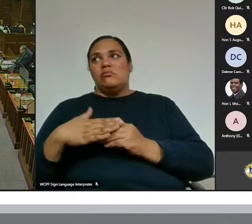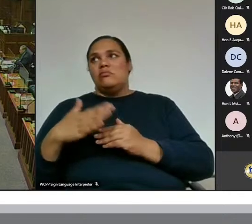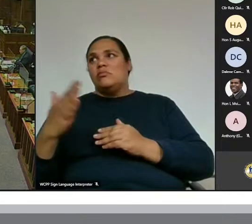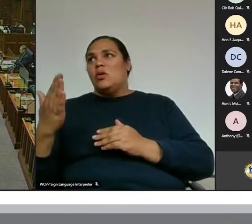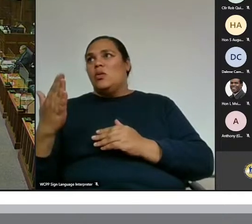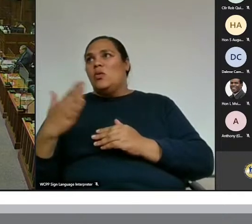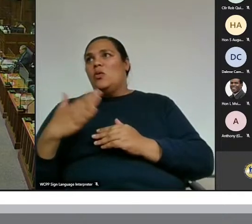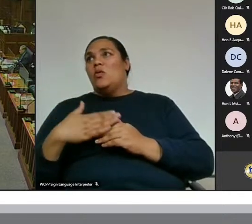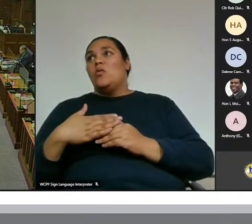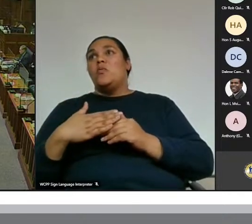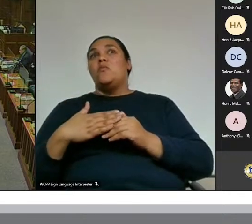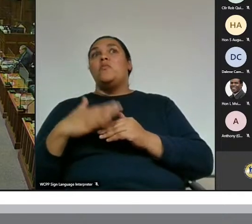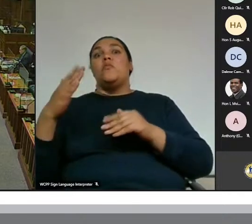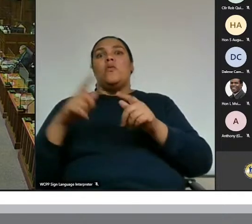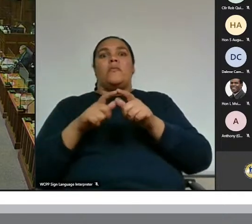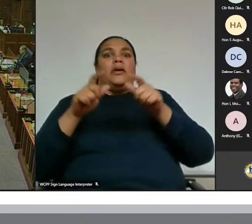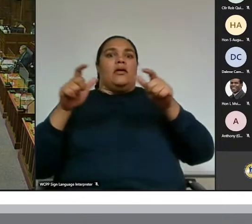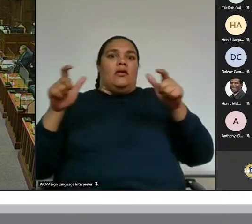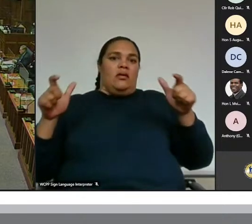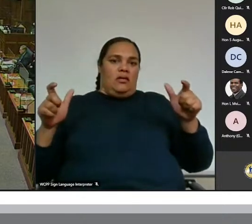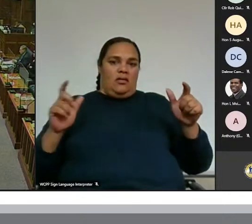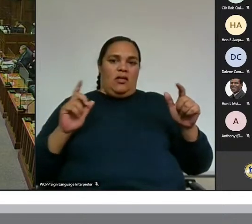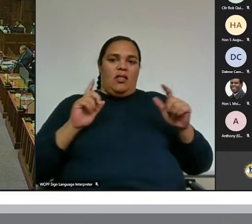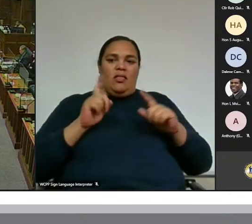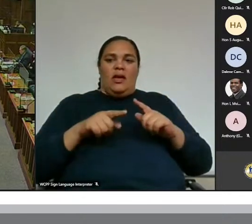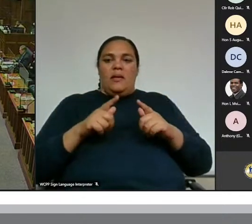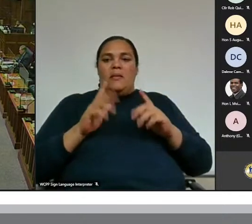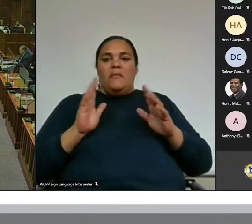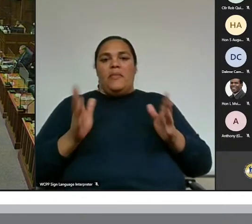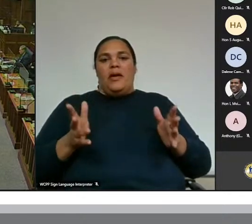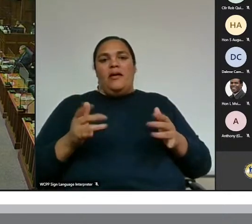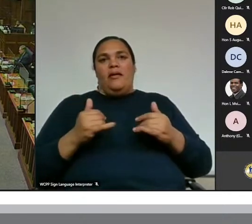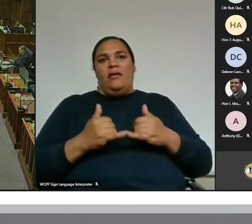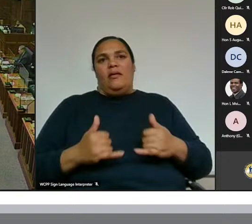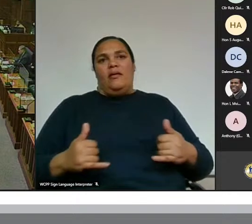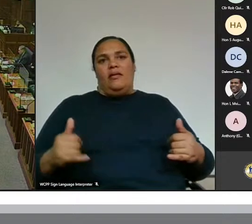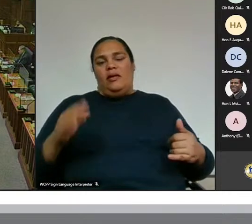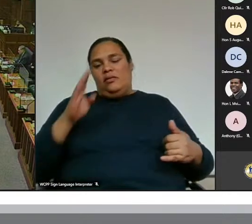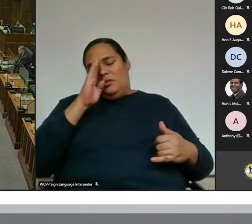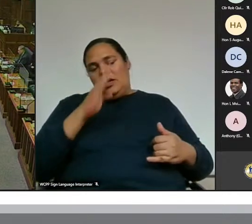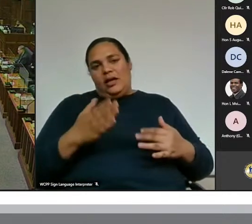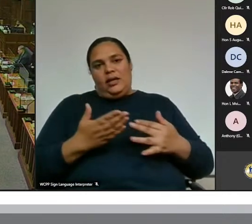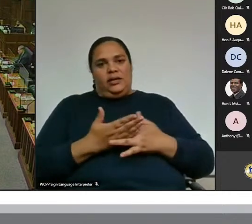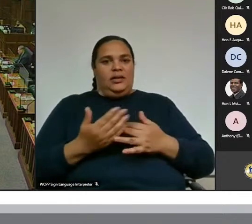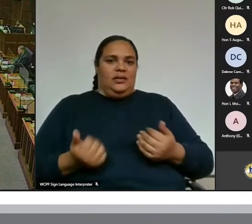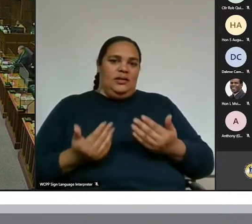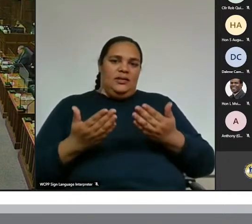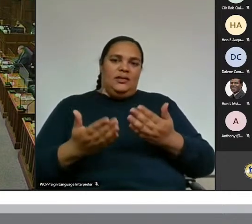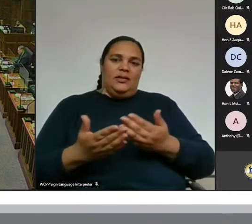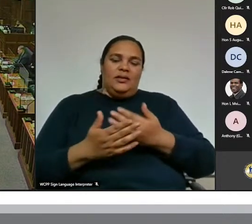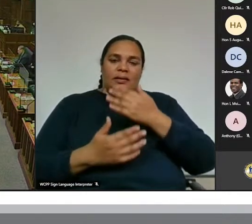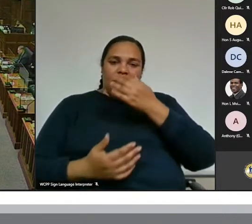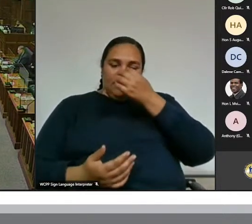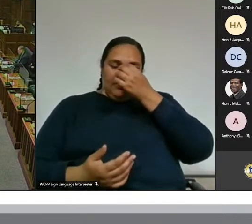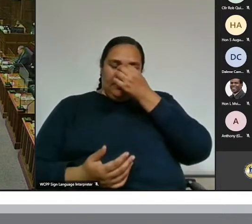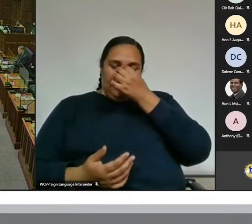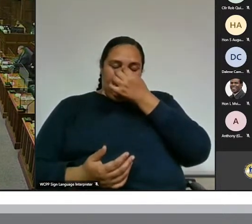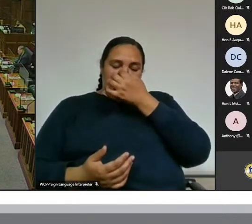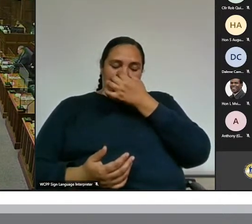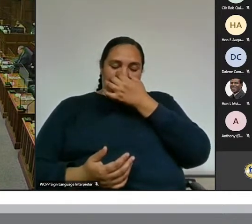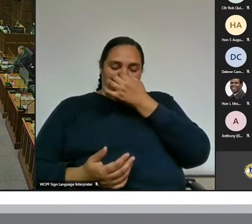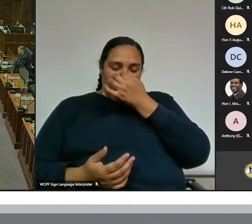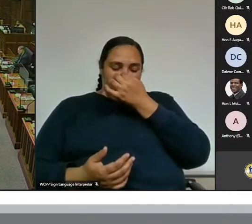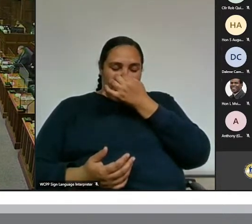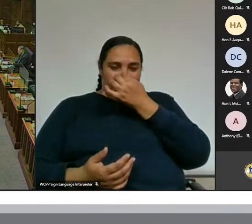is far greater than just a line direct access of services sites. I think that